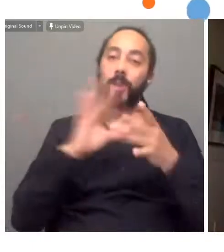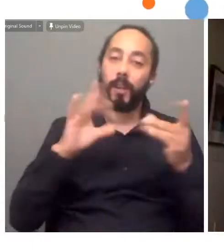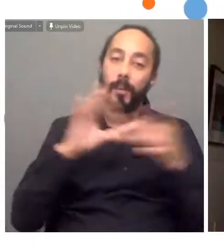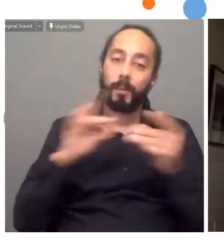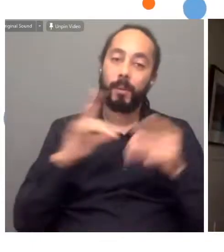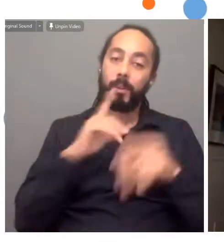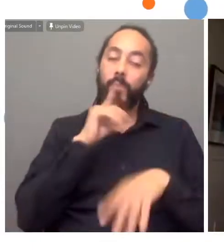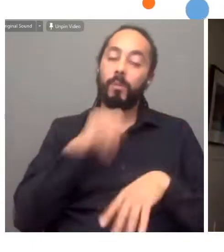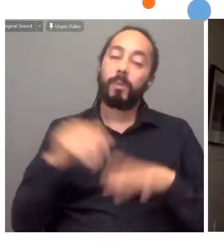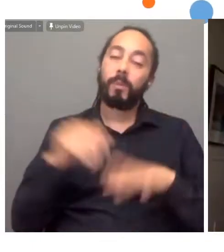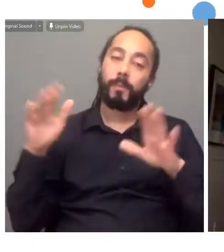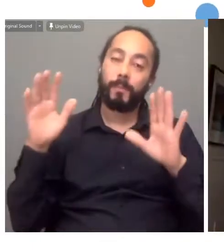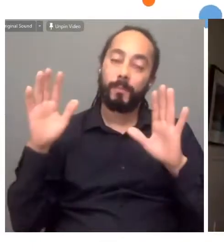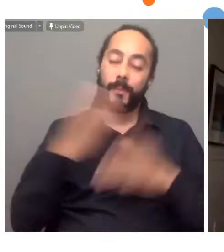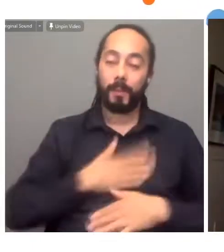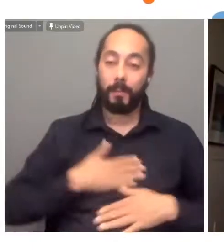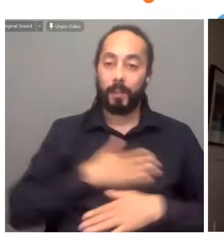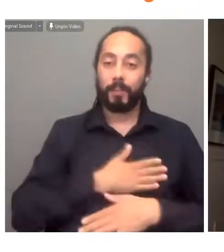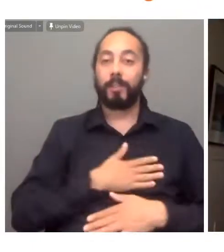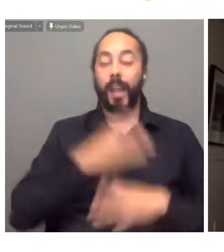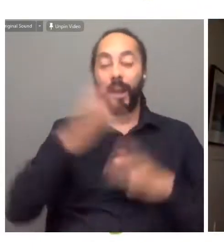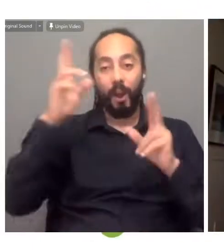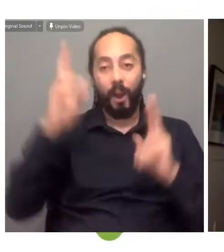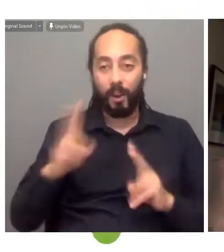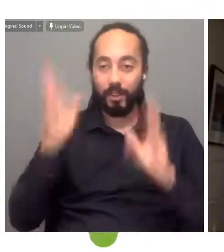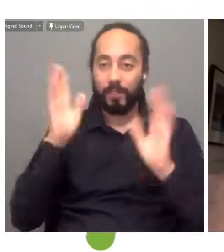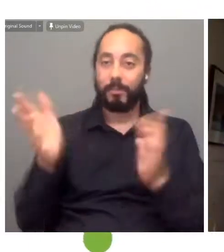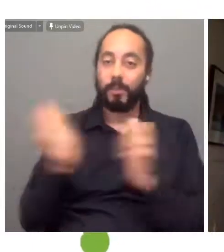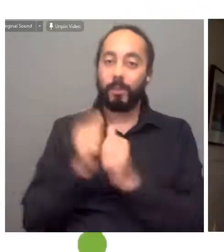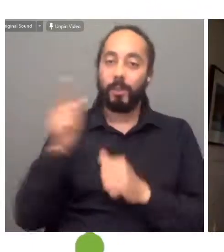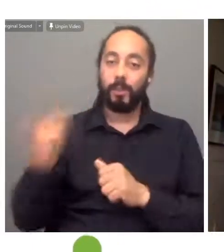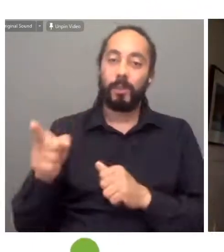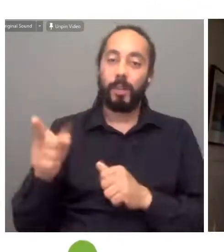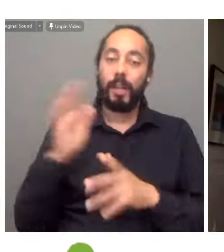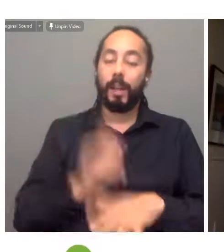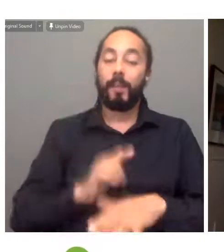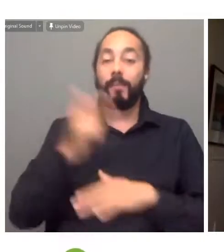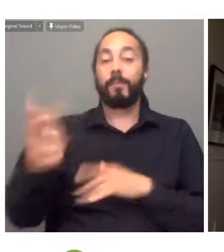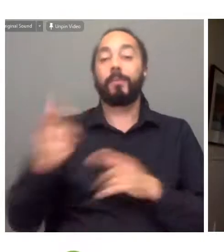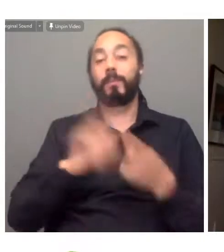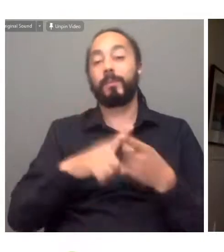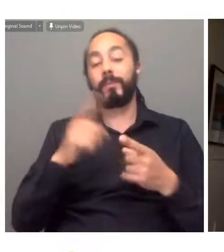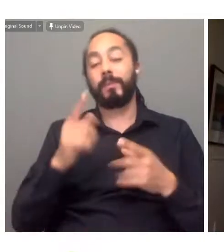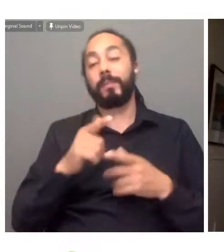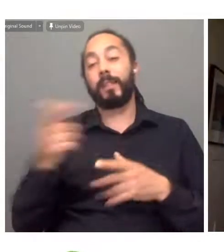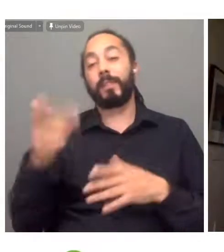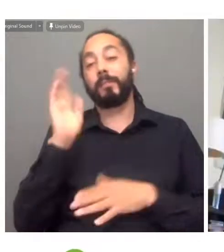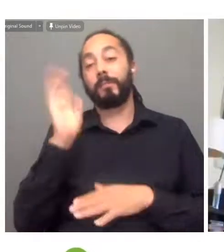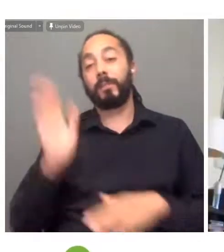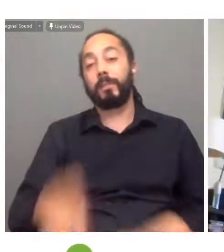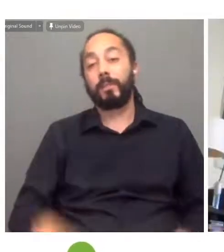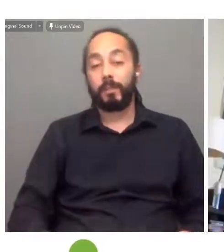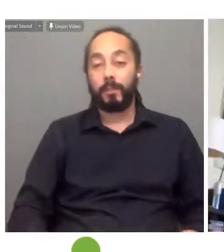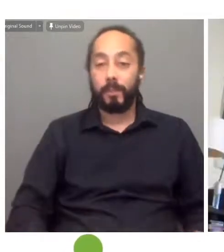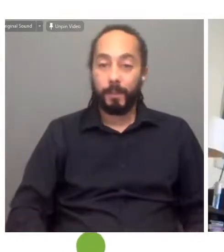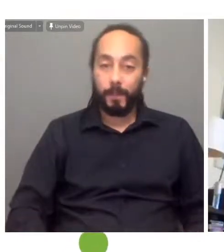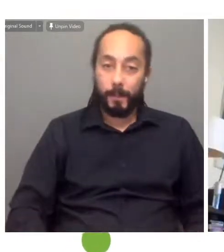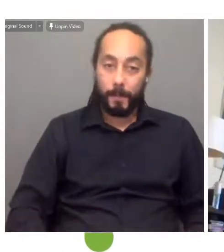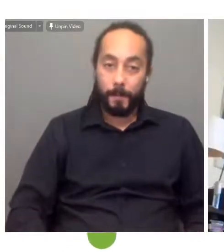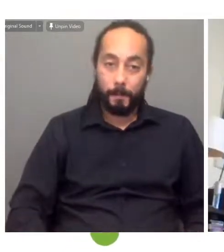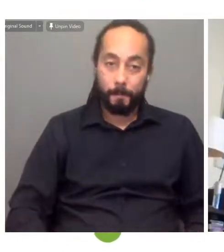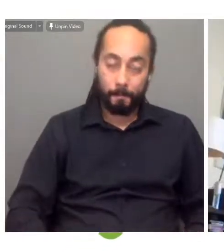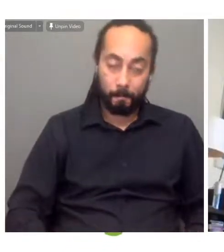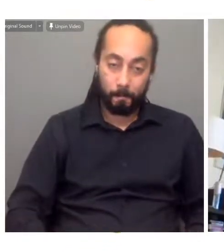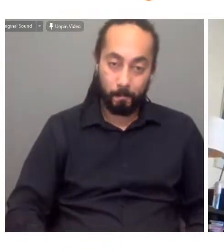real pleasure and honor to speak with you. Oh, thank you. And I'll hand it over to the next speaker now. Thank you very much. Good to have